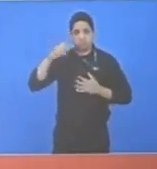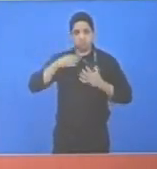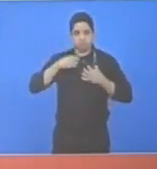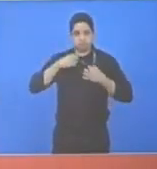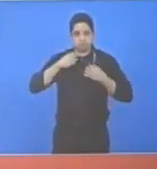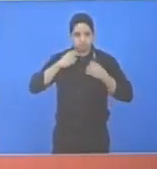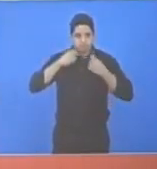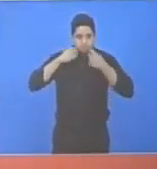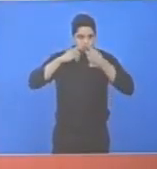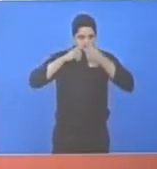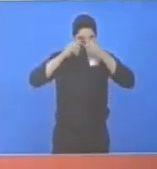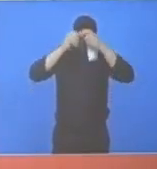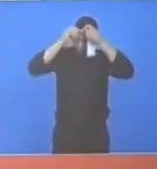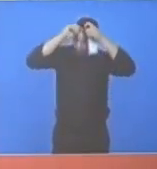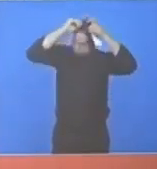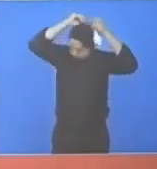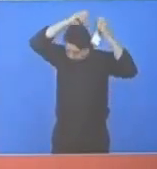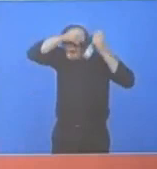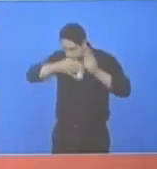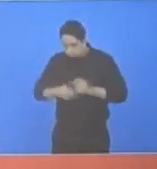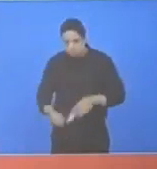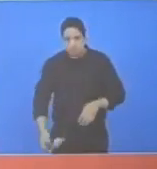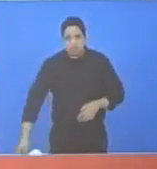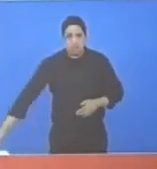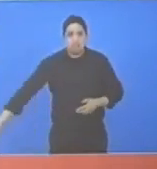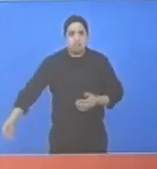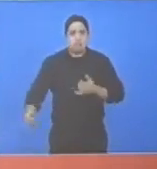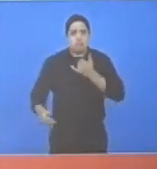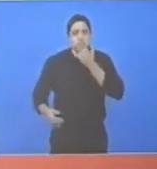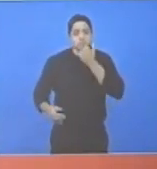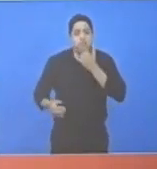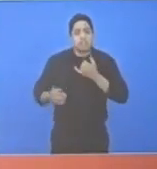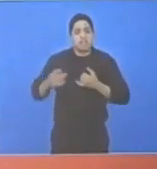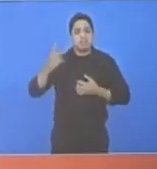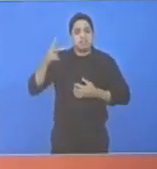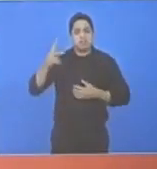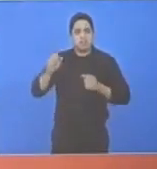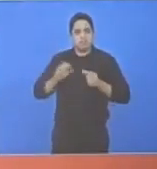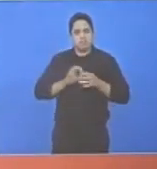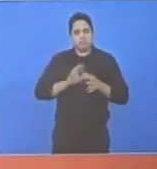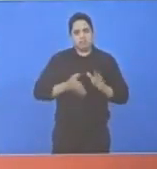blessings. So if you want to go, it's up to you. It's yours.